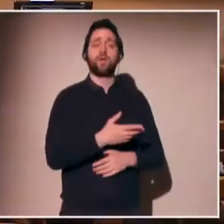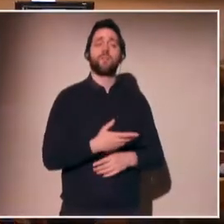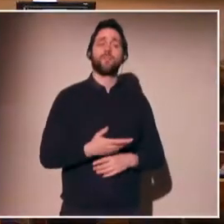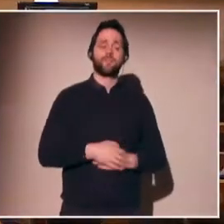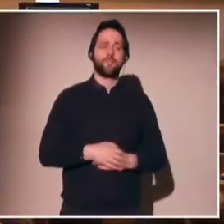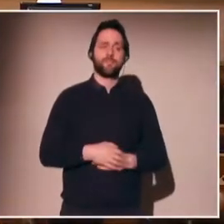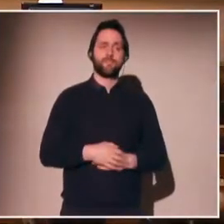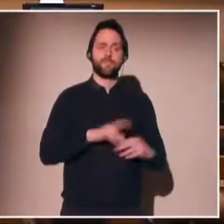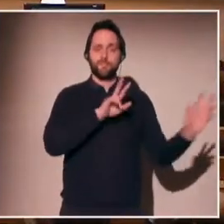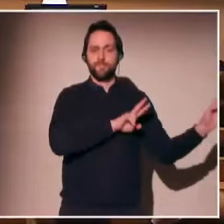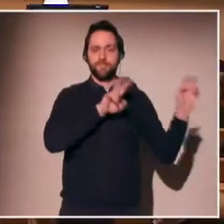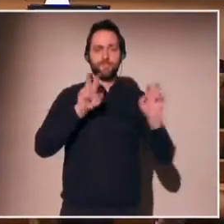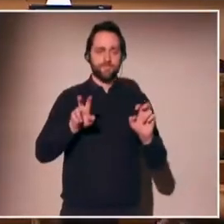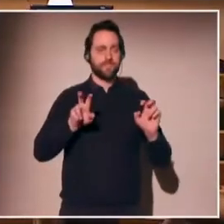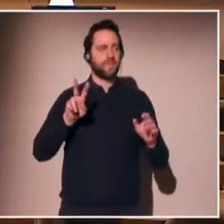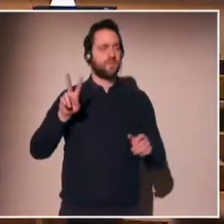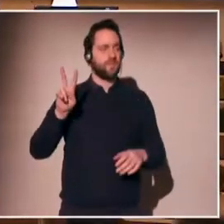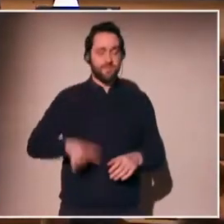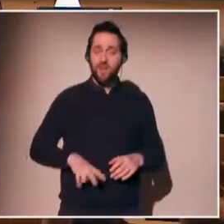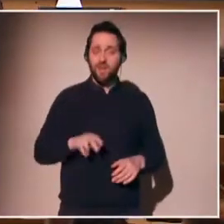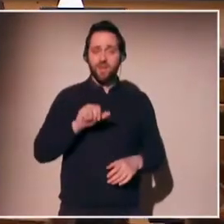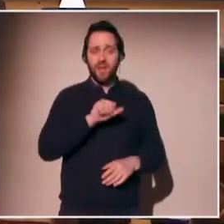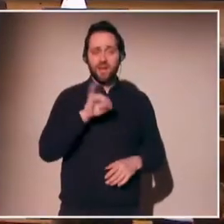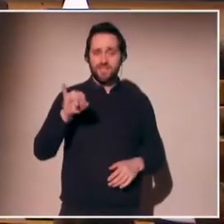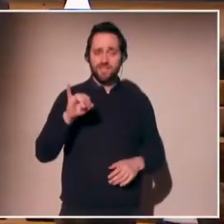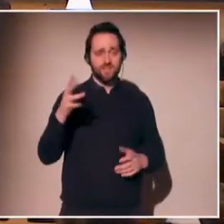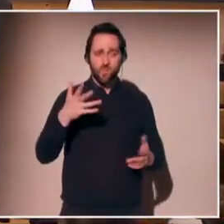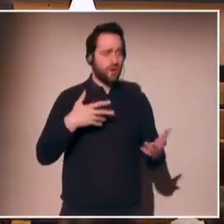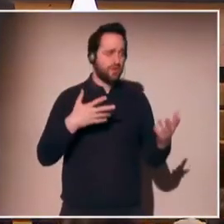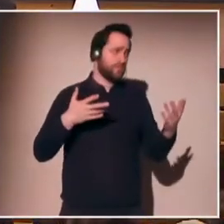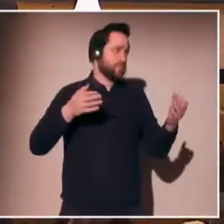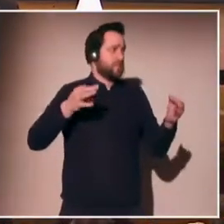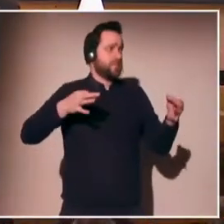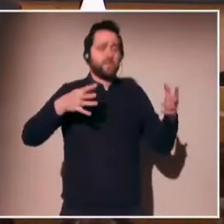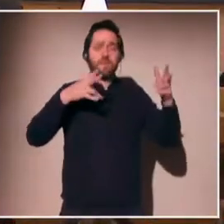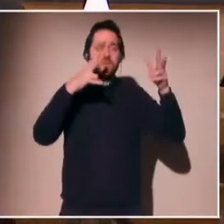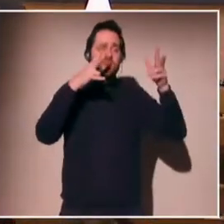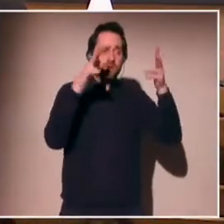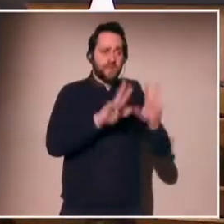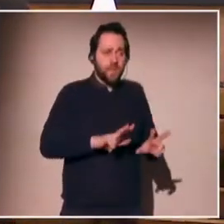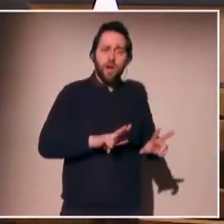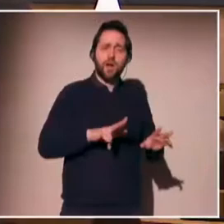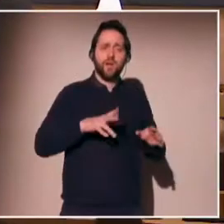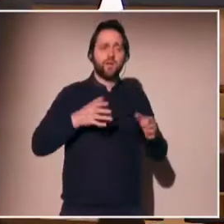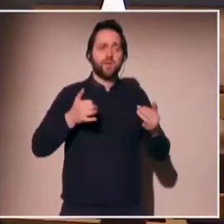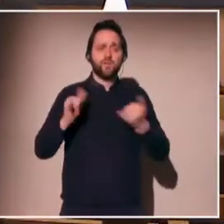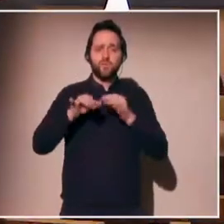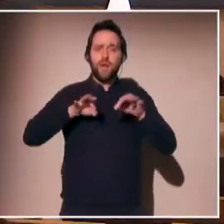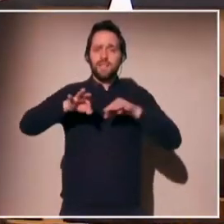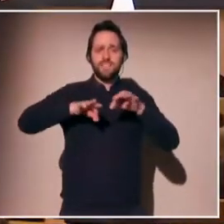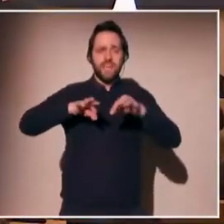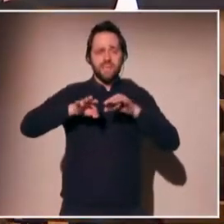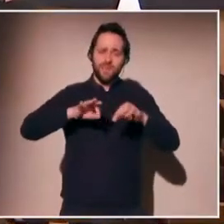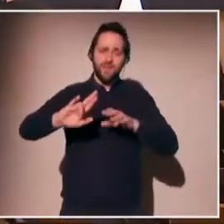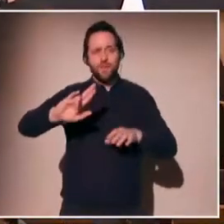make a perfect chess move while the room is on fire. So you can change the word chess to